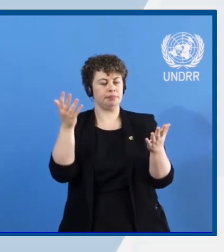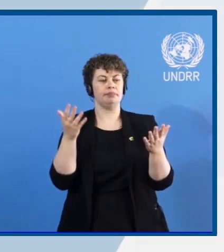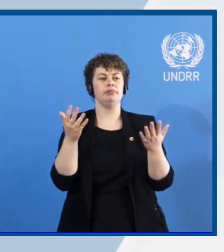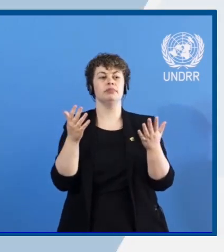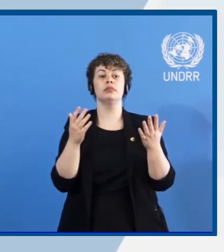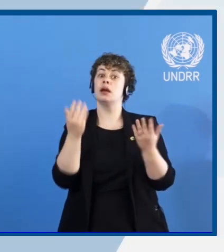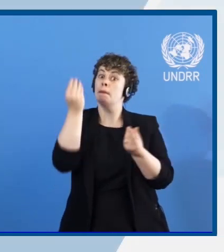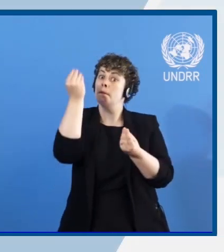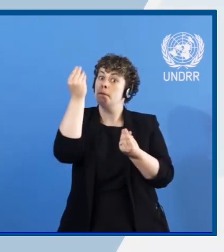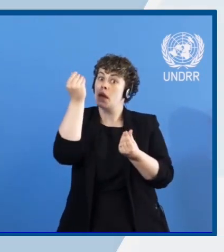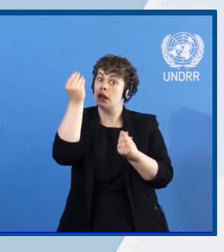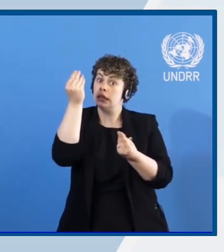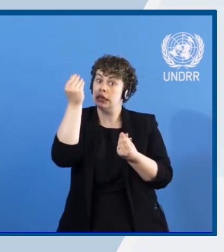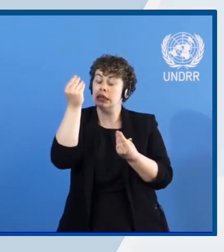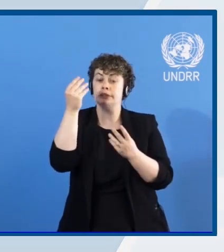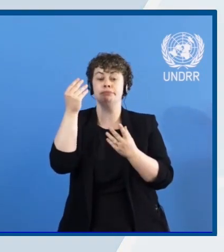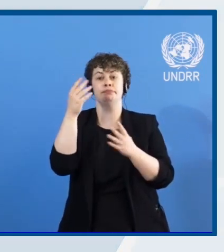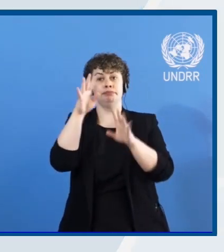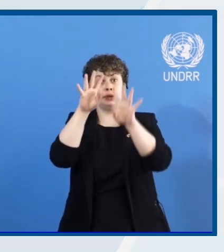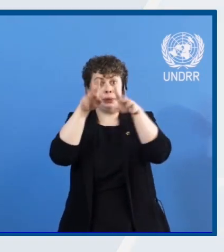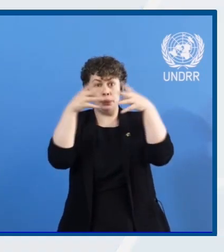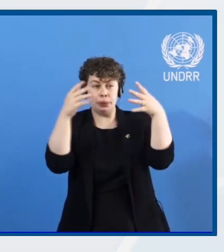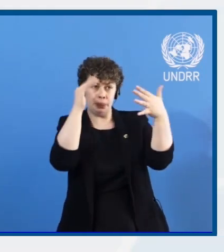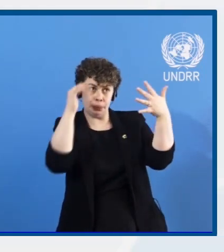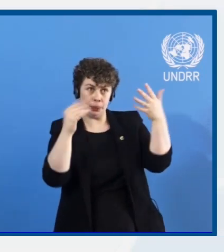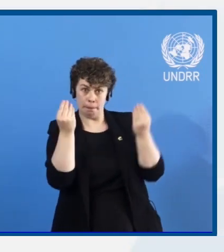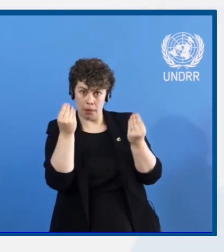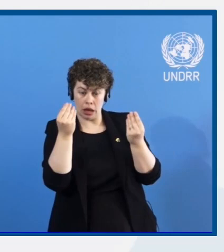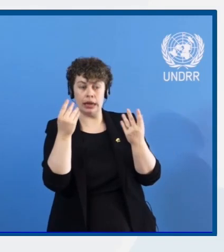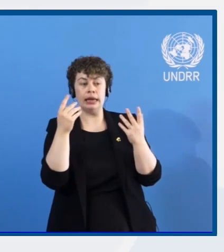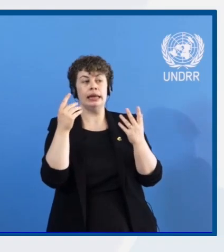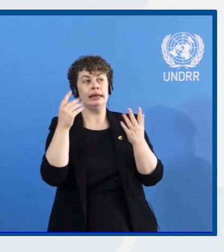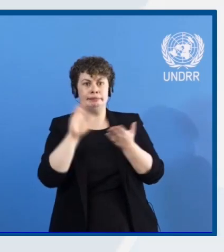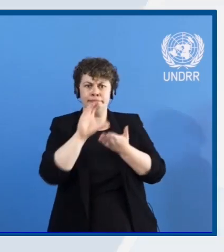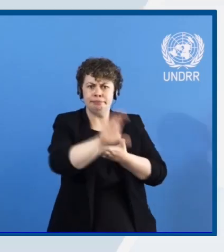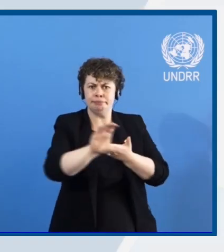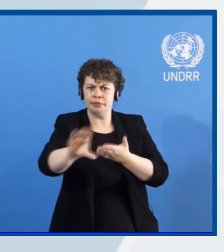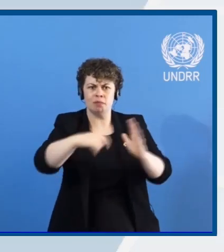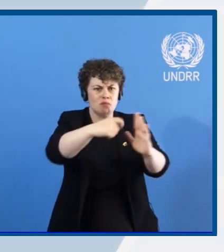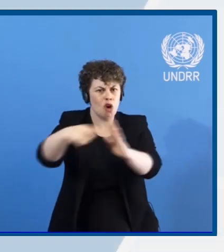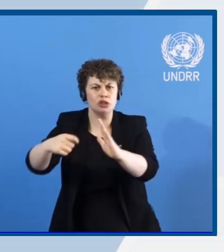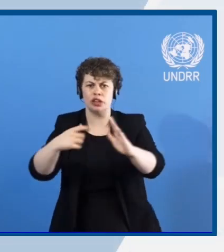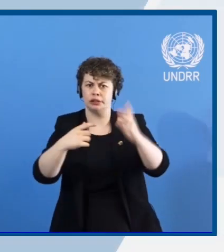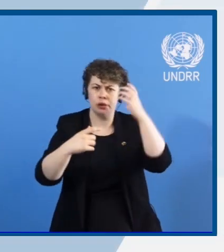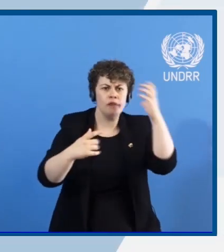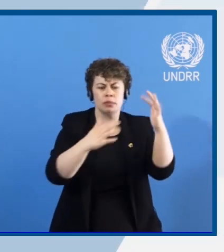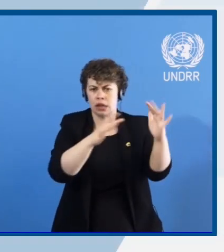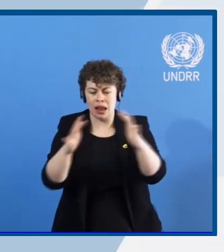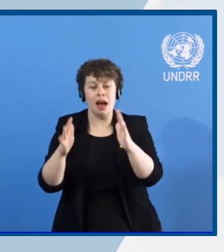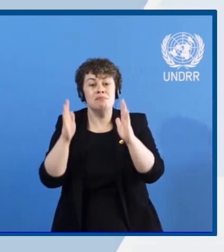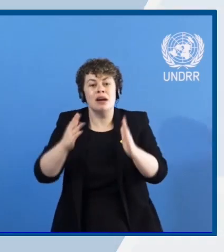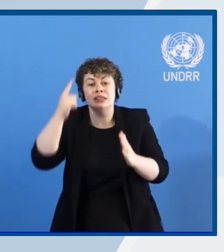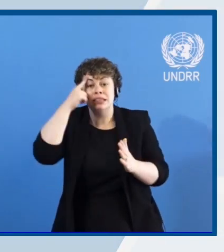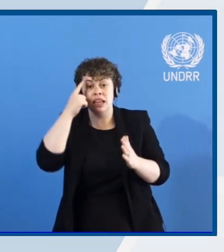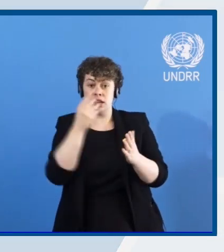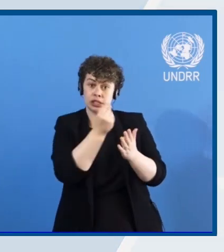thinking investments, thinking business. We cannot forget the importance of ensuring universal access and the inclusivity in the